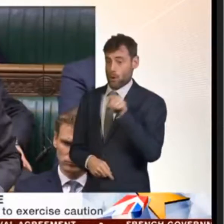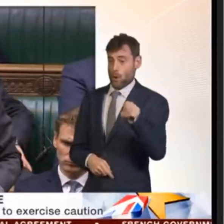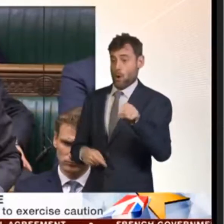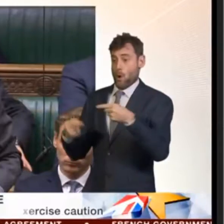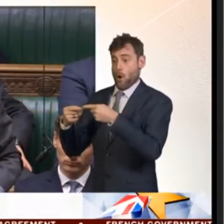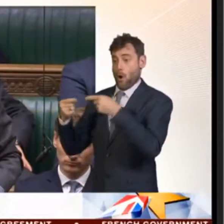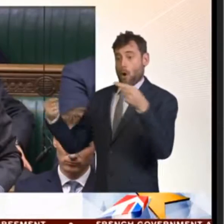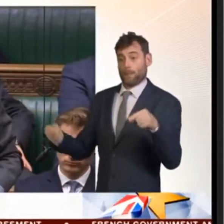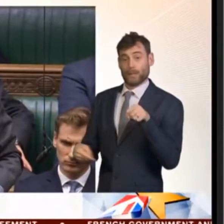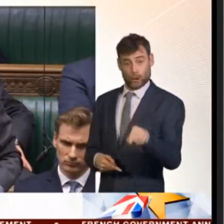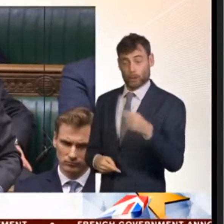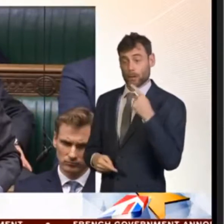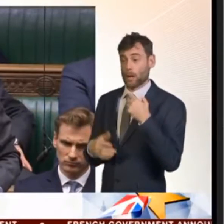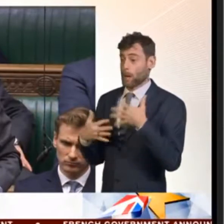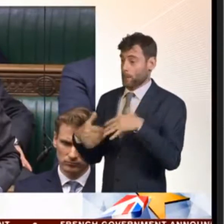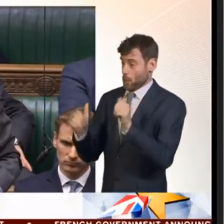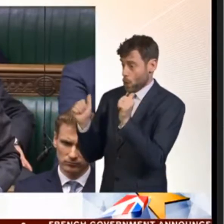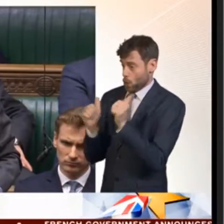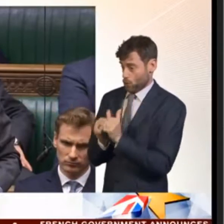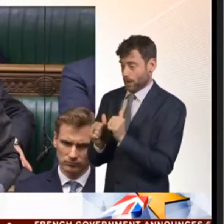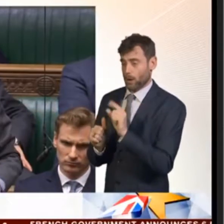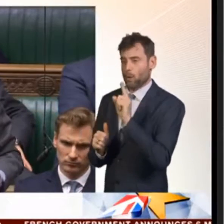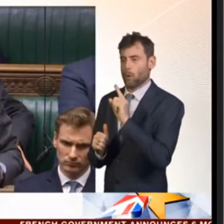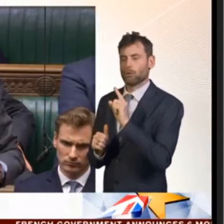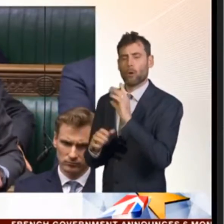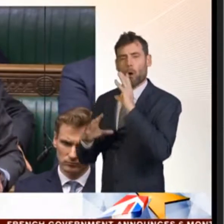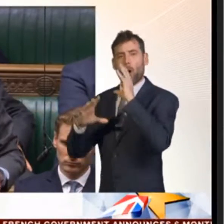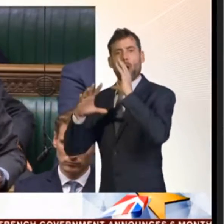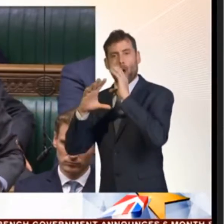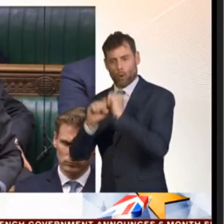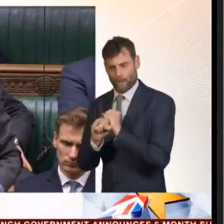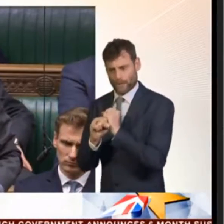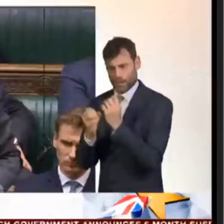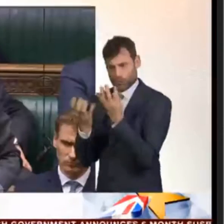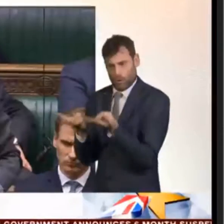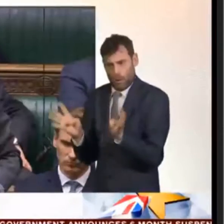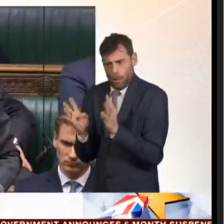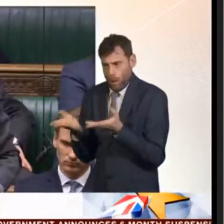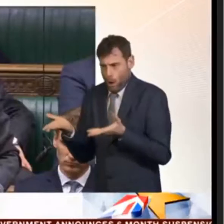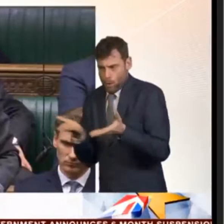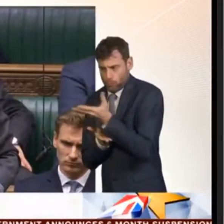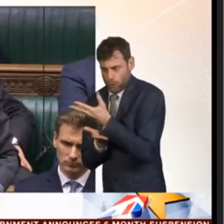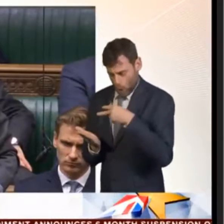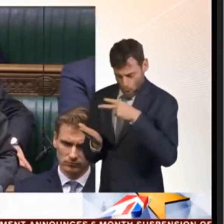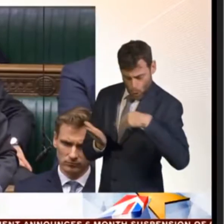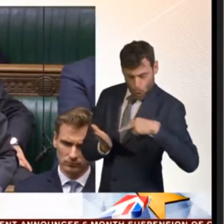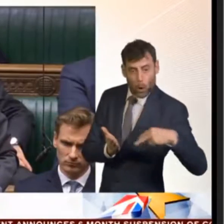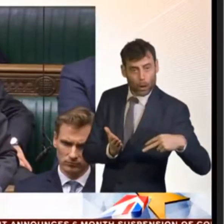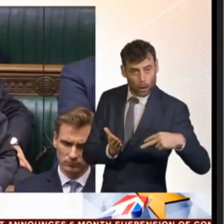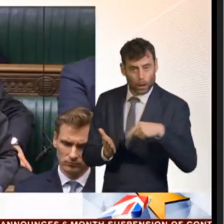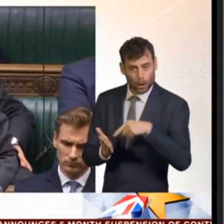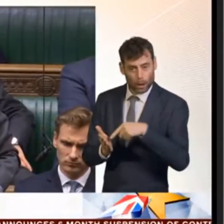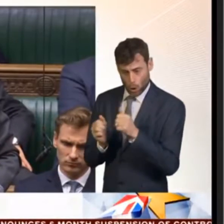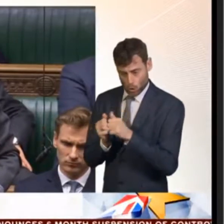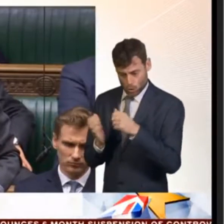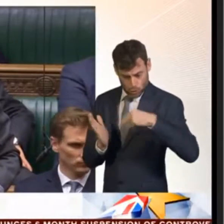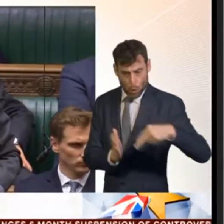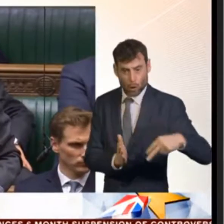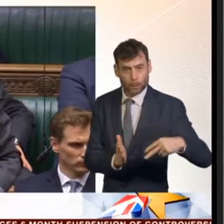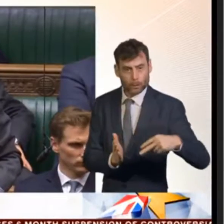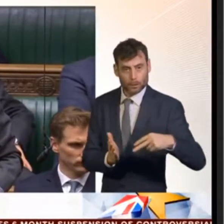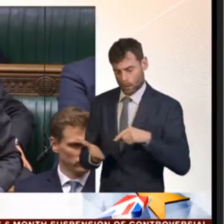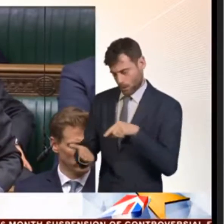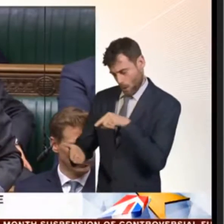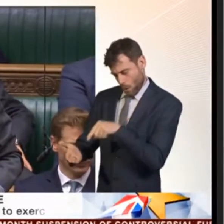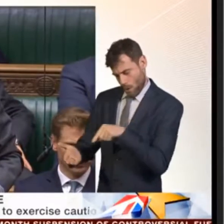confidential briefing on Privy Council terms, look at the documents, and have the attorney point out